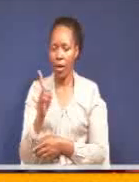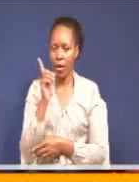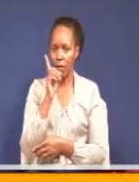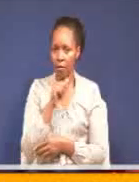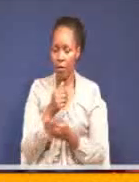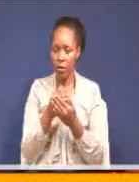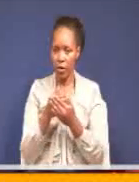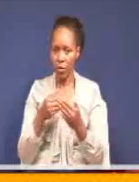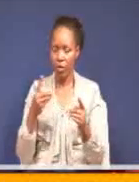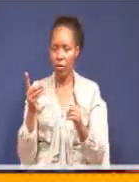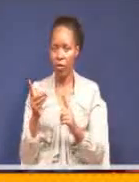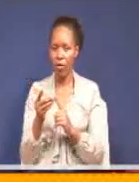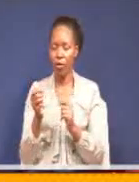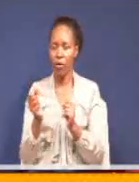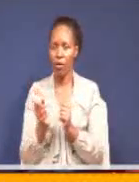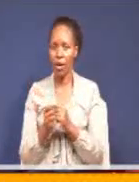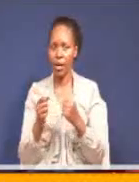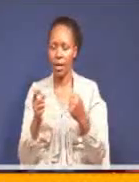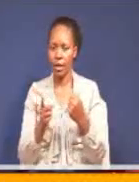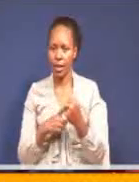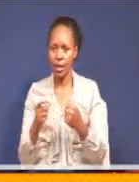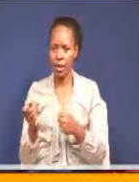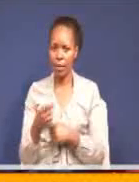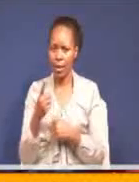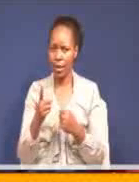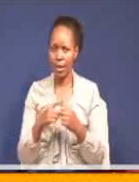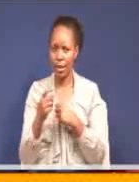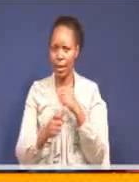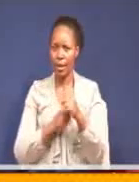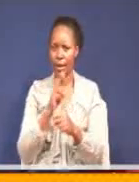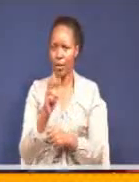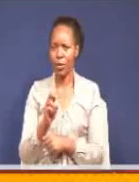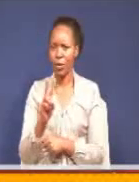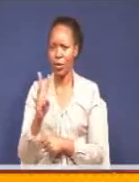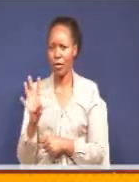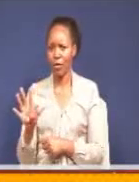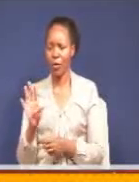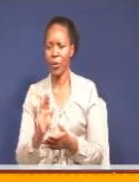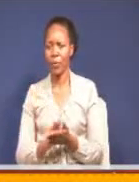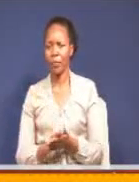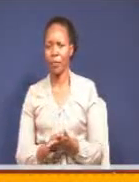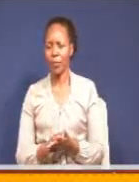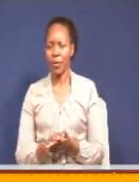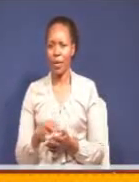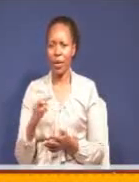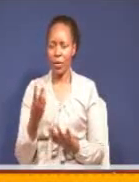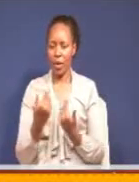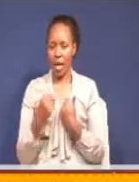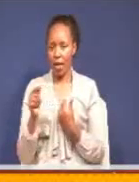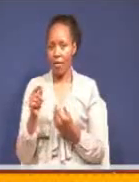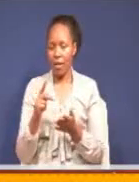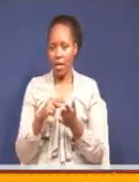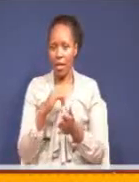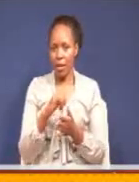atari kimrongo edatu mwele dandatu mwakwangilijere na melongole na inyam we have this project. This